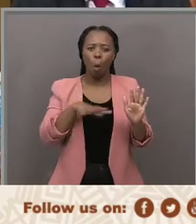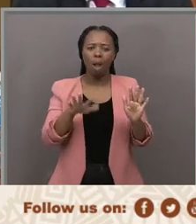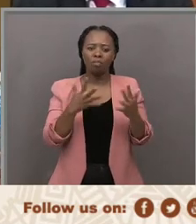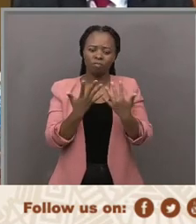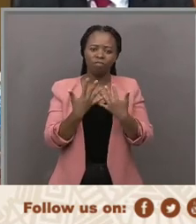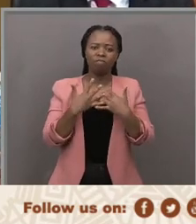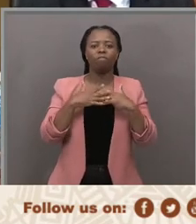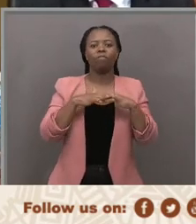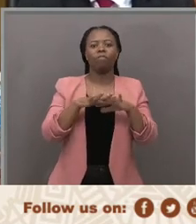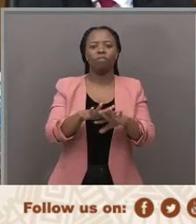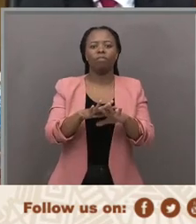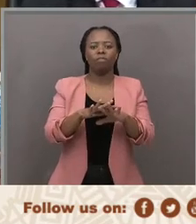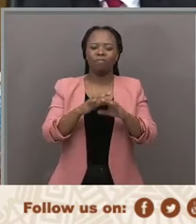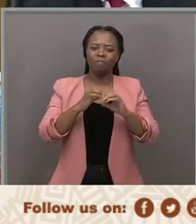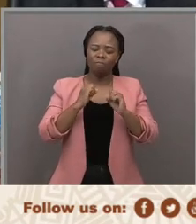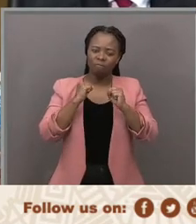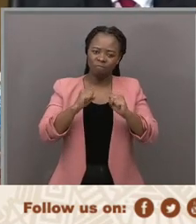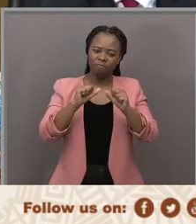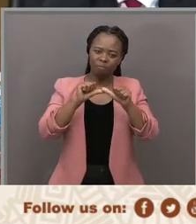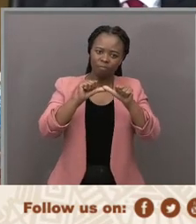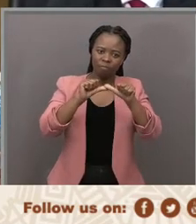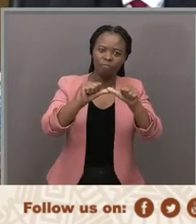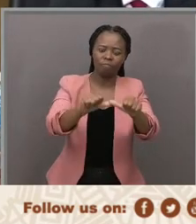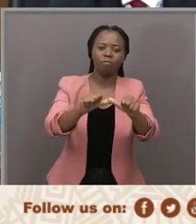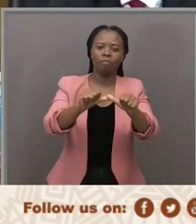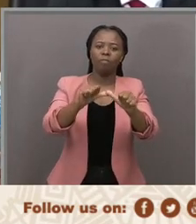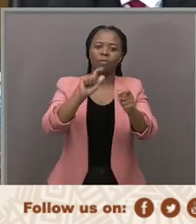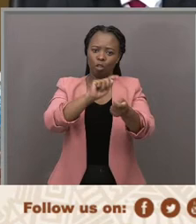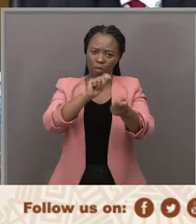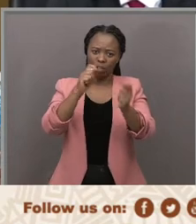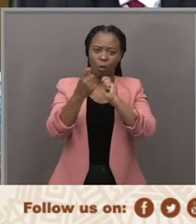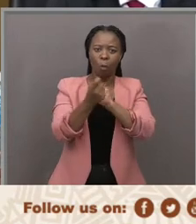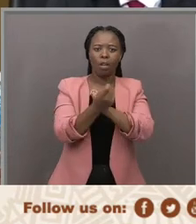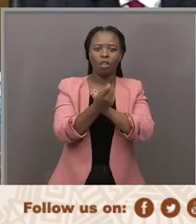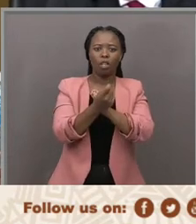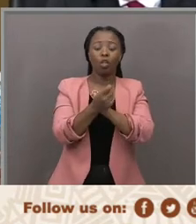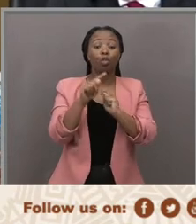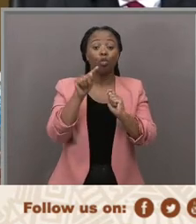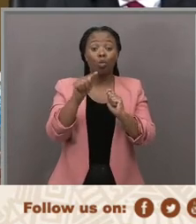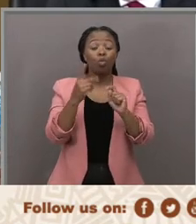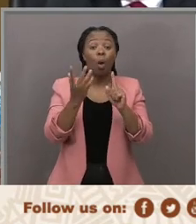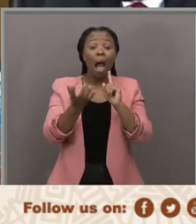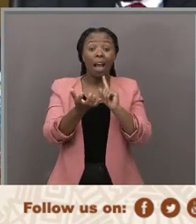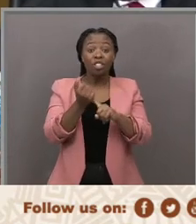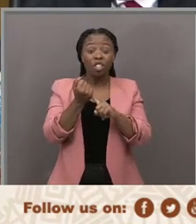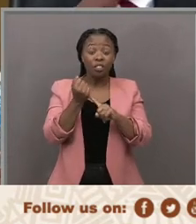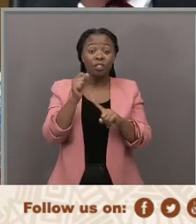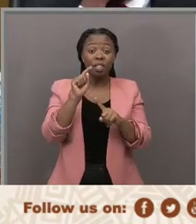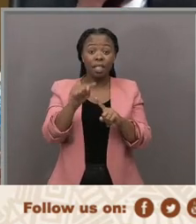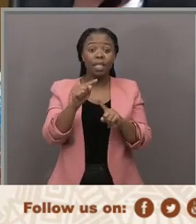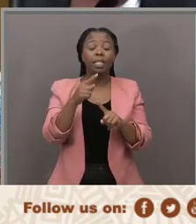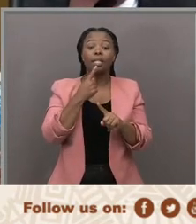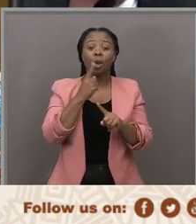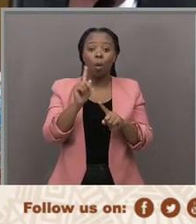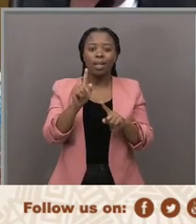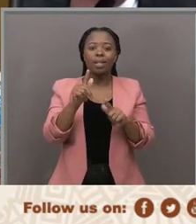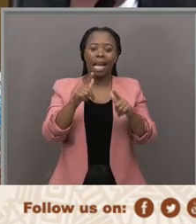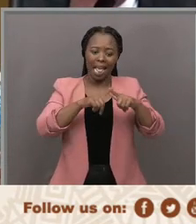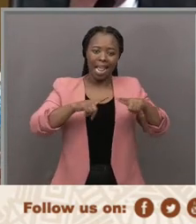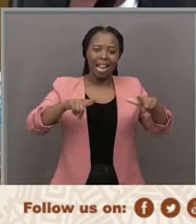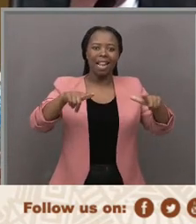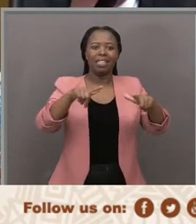and transformative urbanism. In achieving this, the first thing is land use settlements. We are